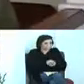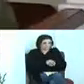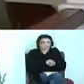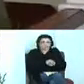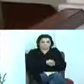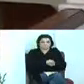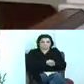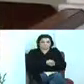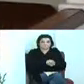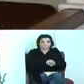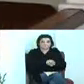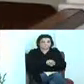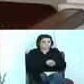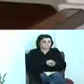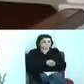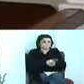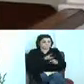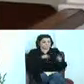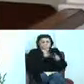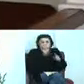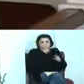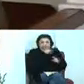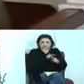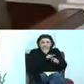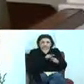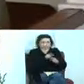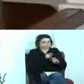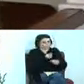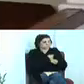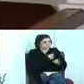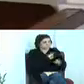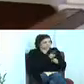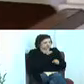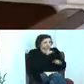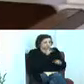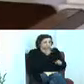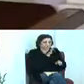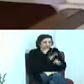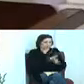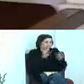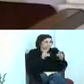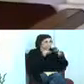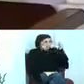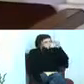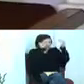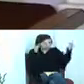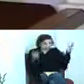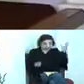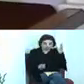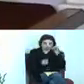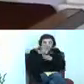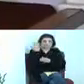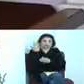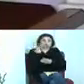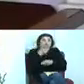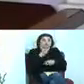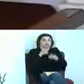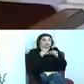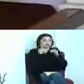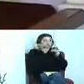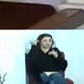When you make a commitment for next level growth, next level